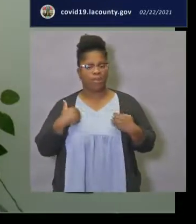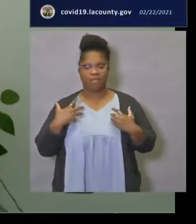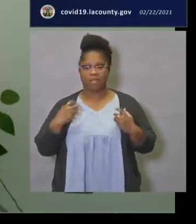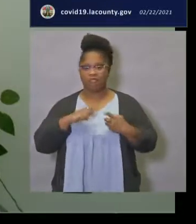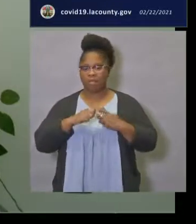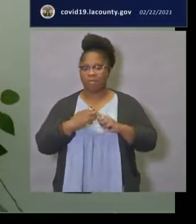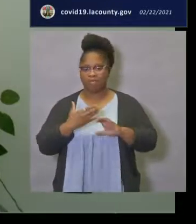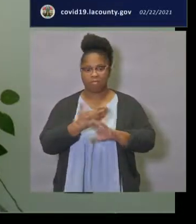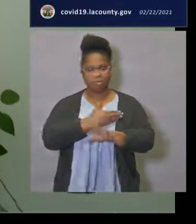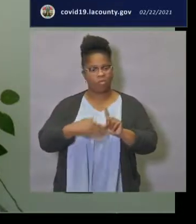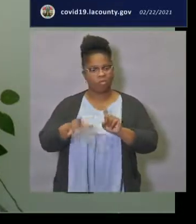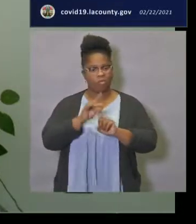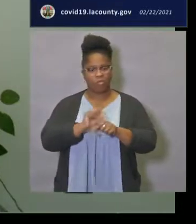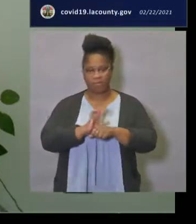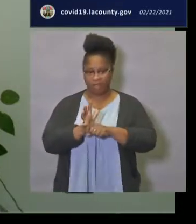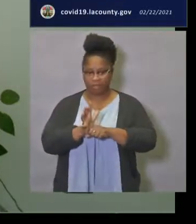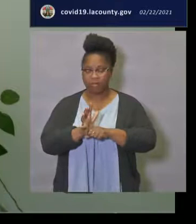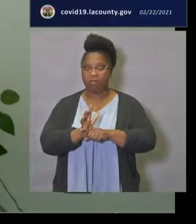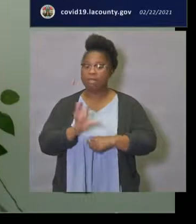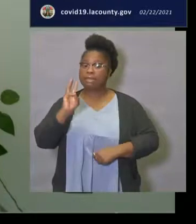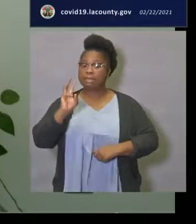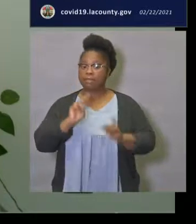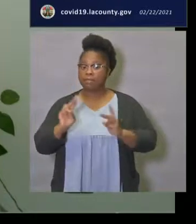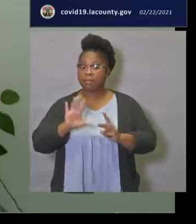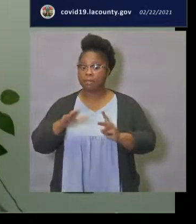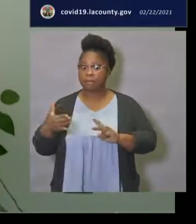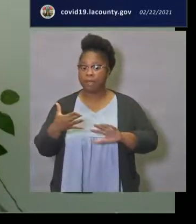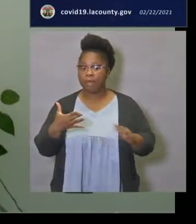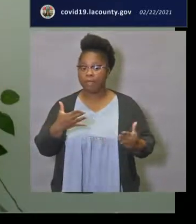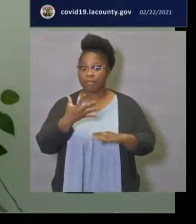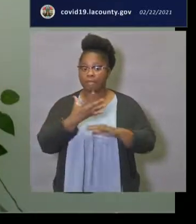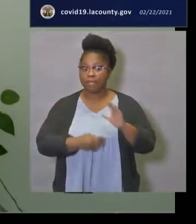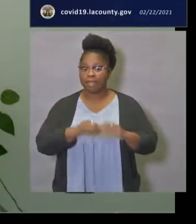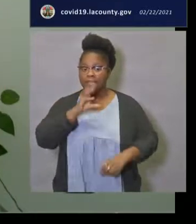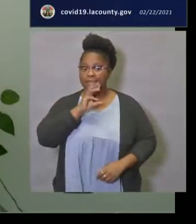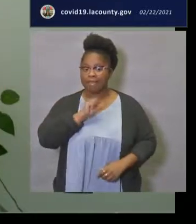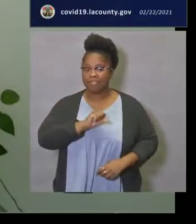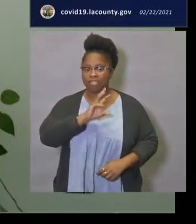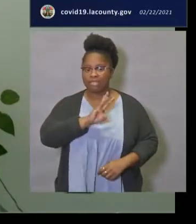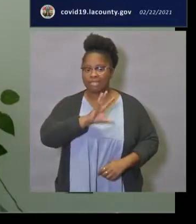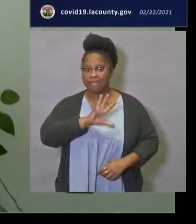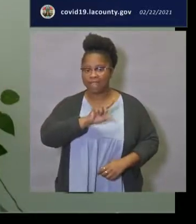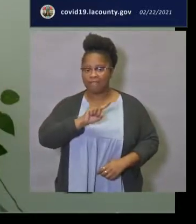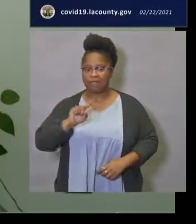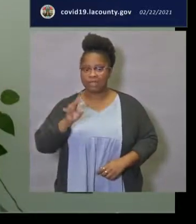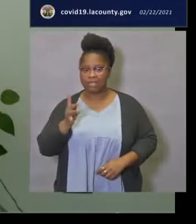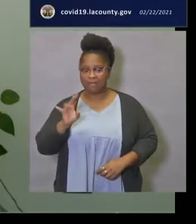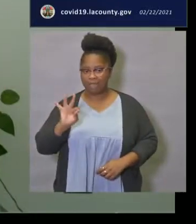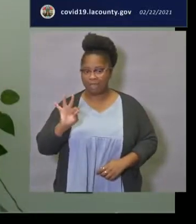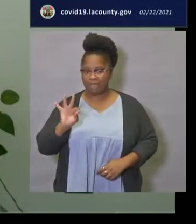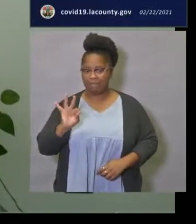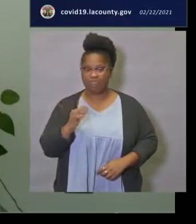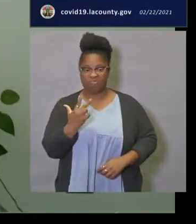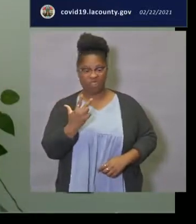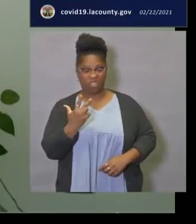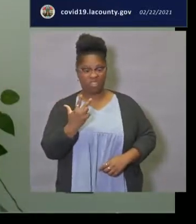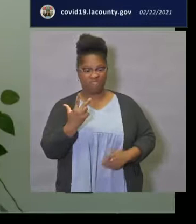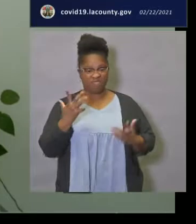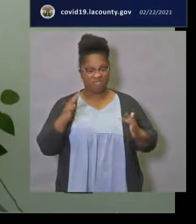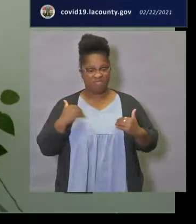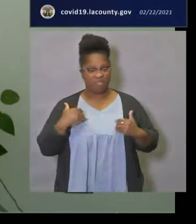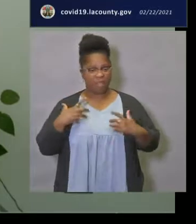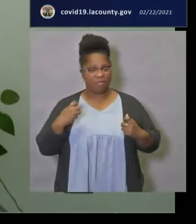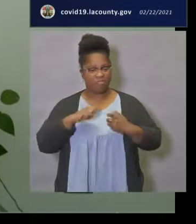conditions. 6 people who passed away are between the ages of 65 and 79, and 3 had underlying health